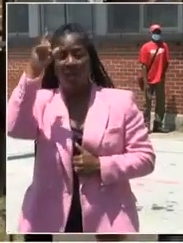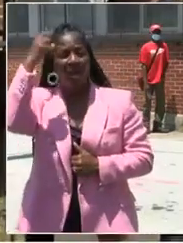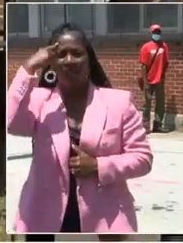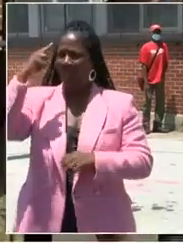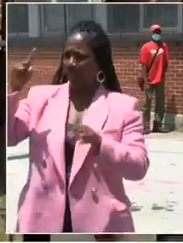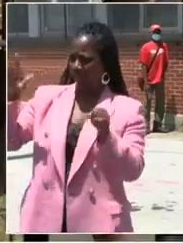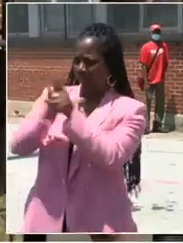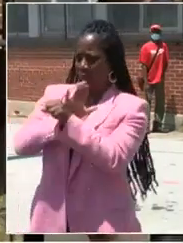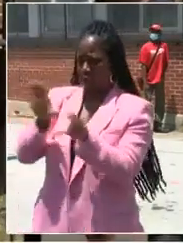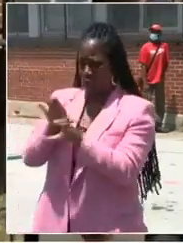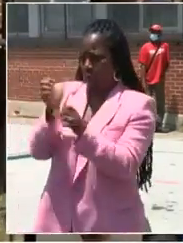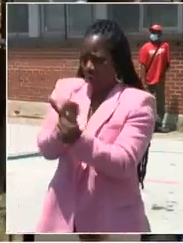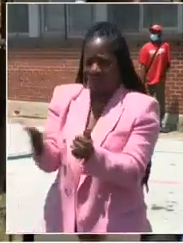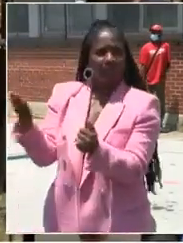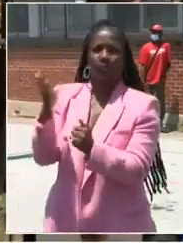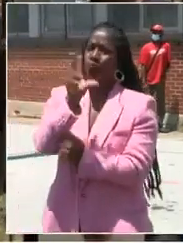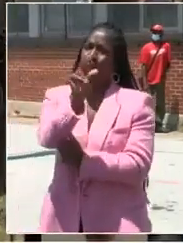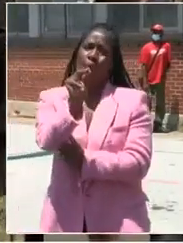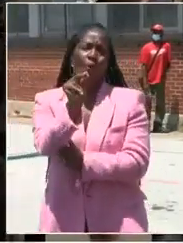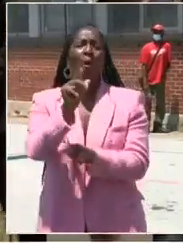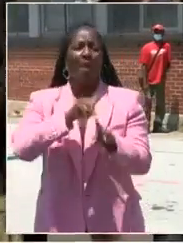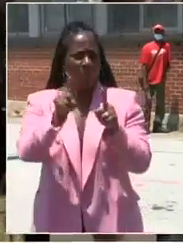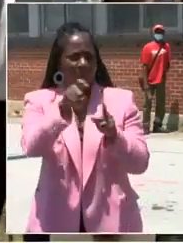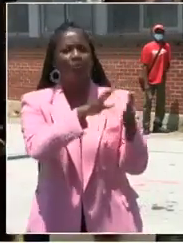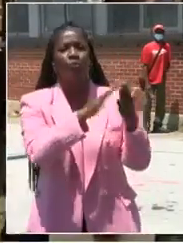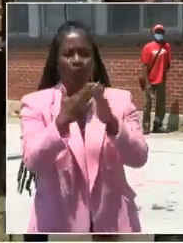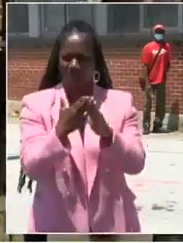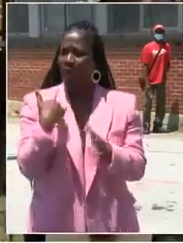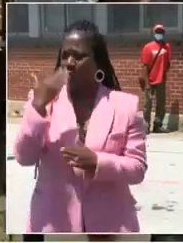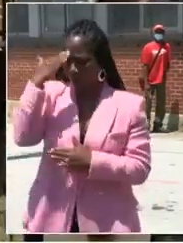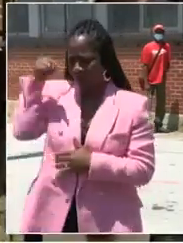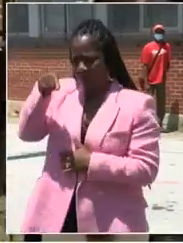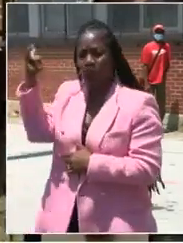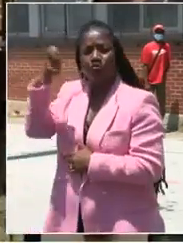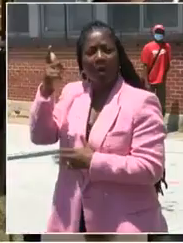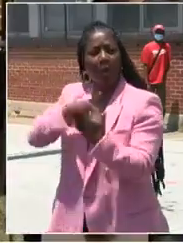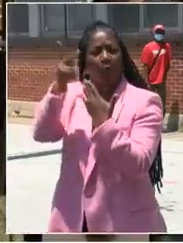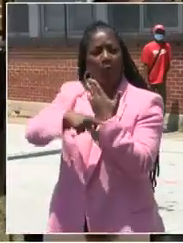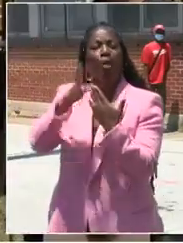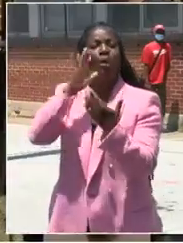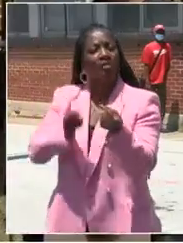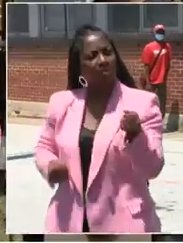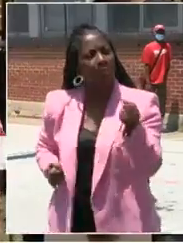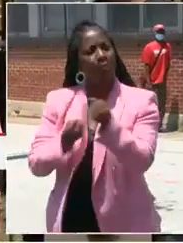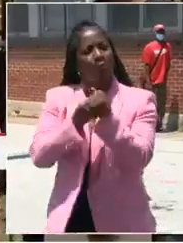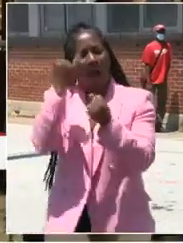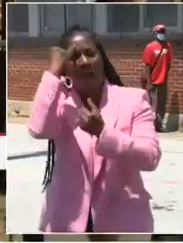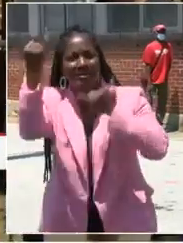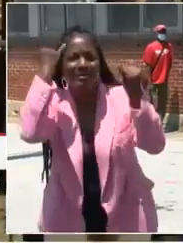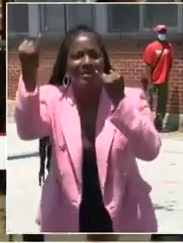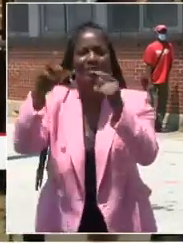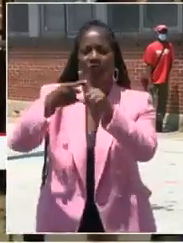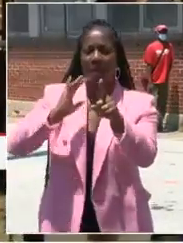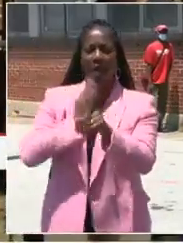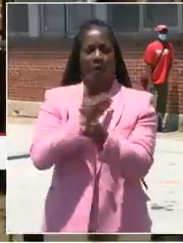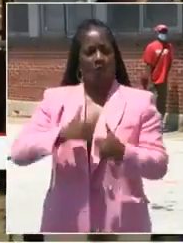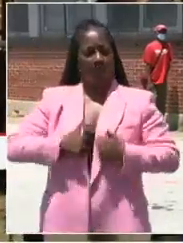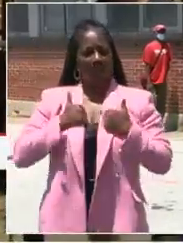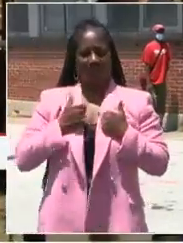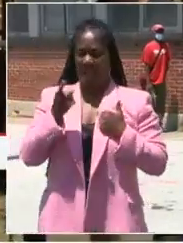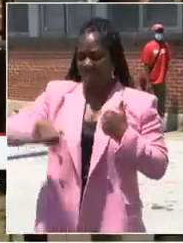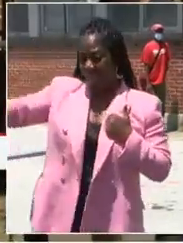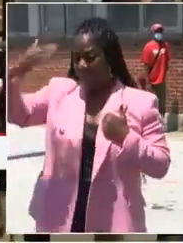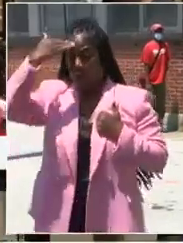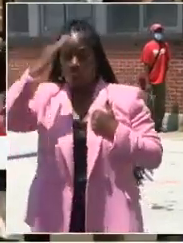do it all, but we are happy to have this grants program that's able to support the ideas from our residents who know what